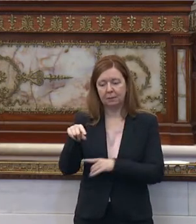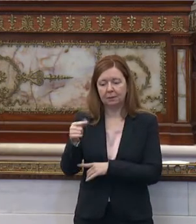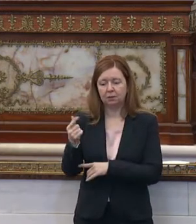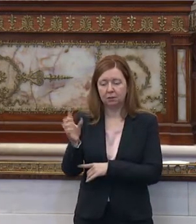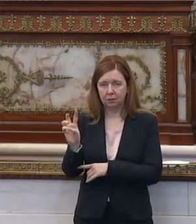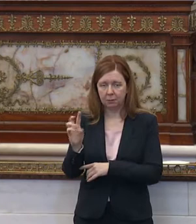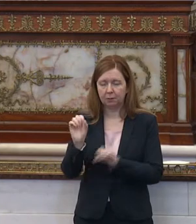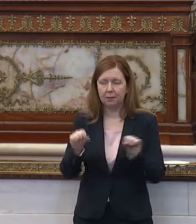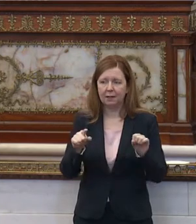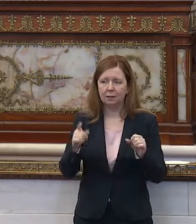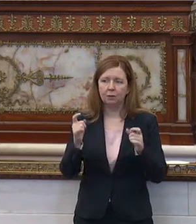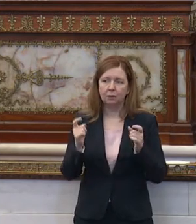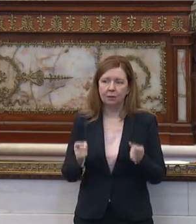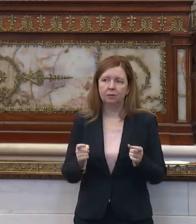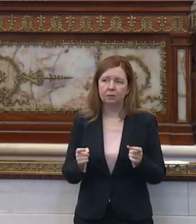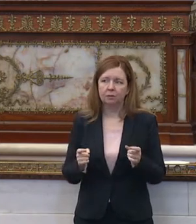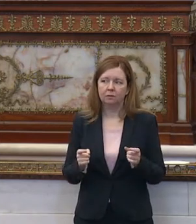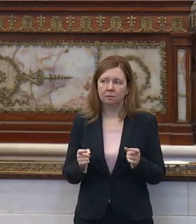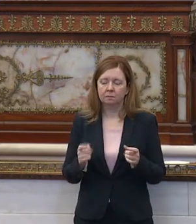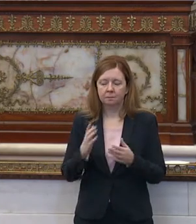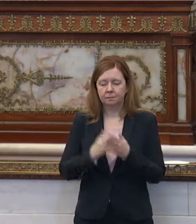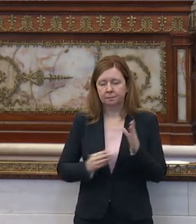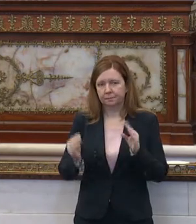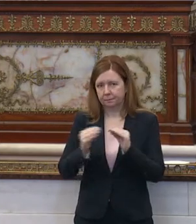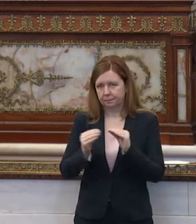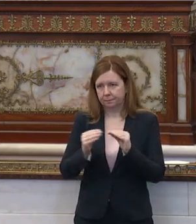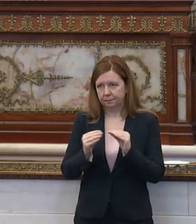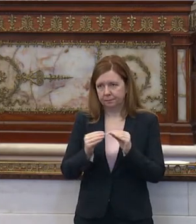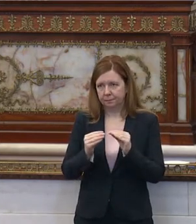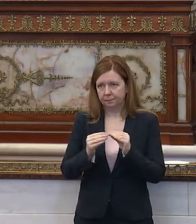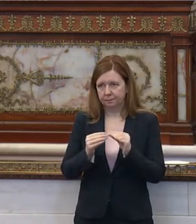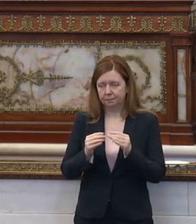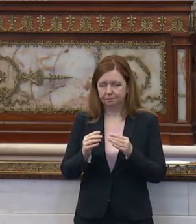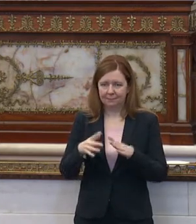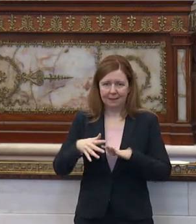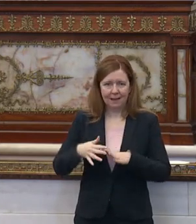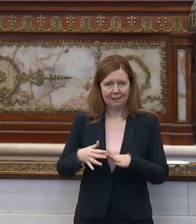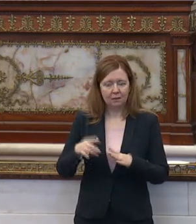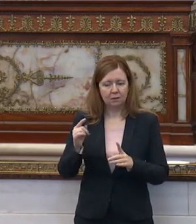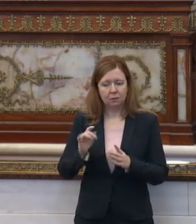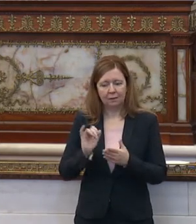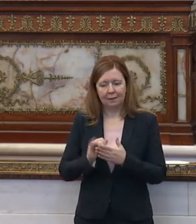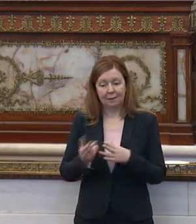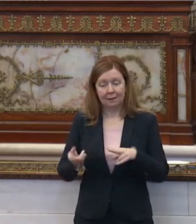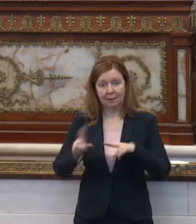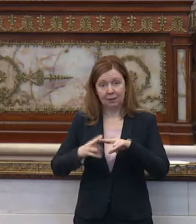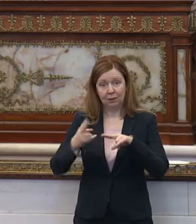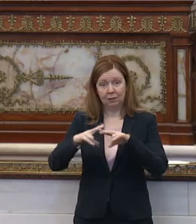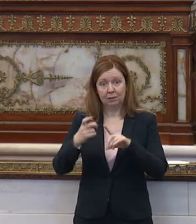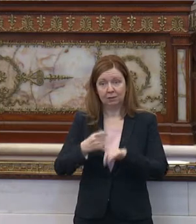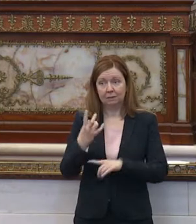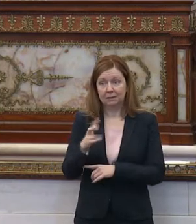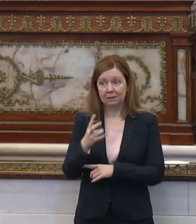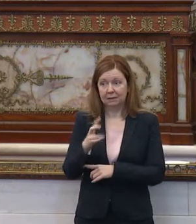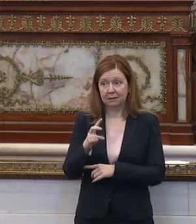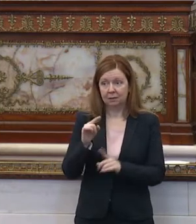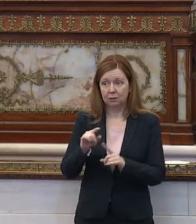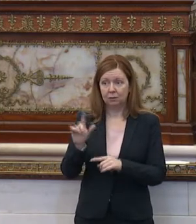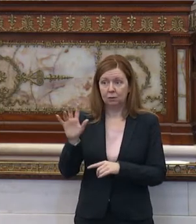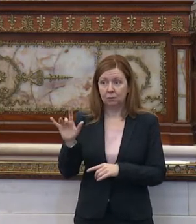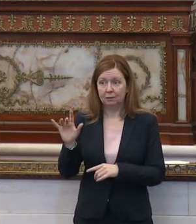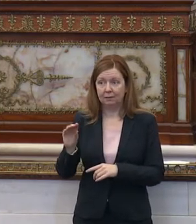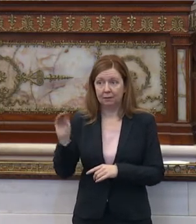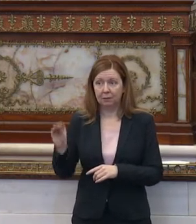PGW. Can you give some more context to that increase from the 17